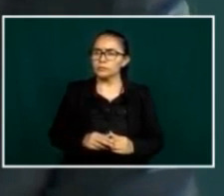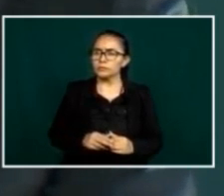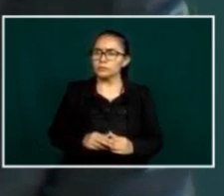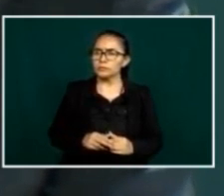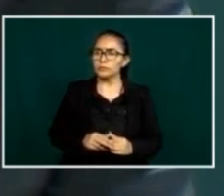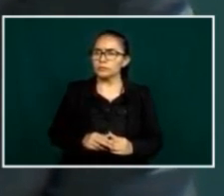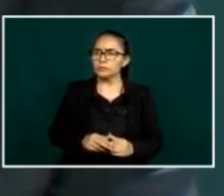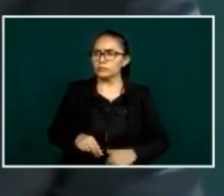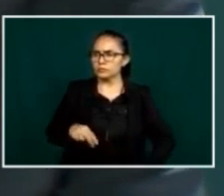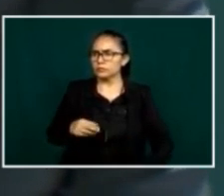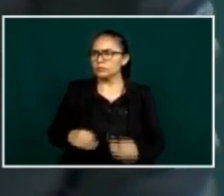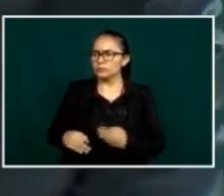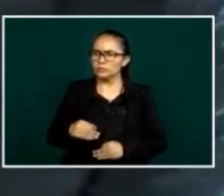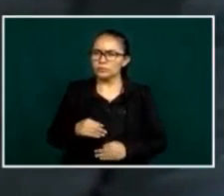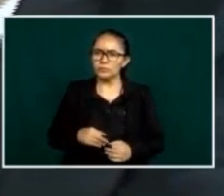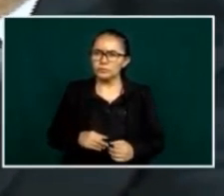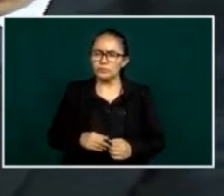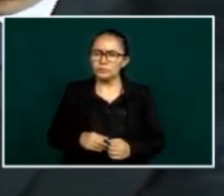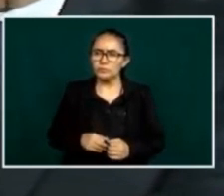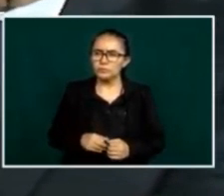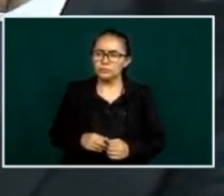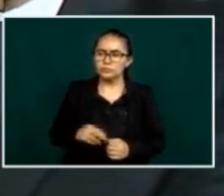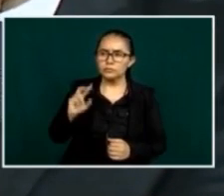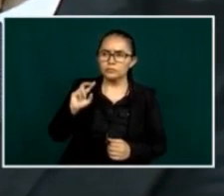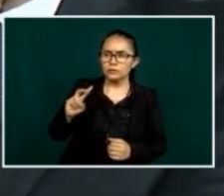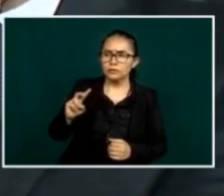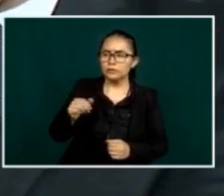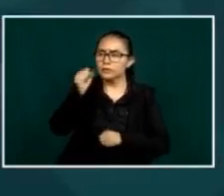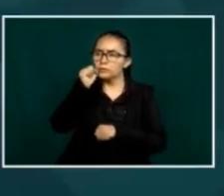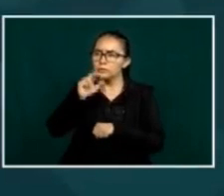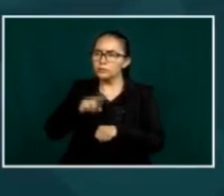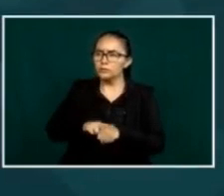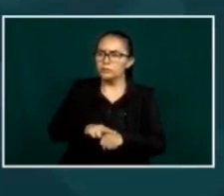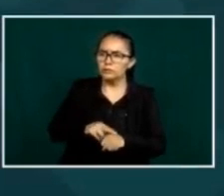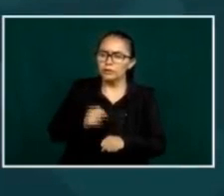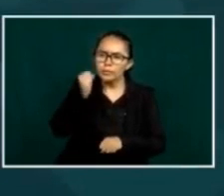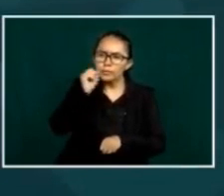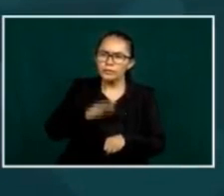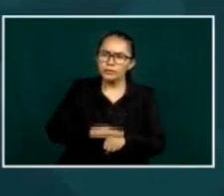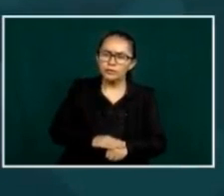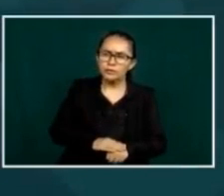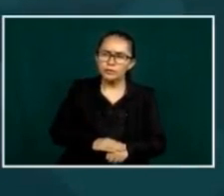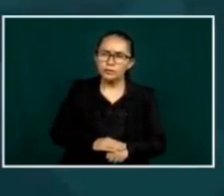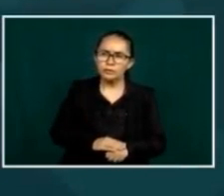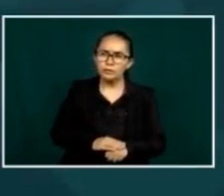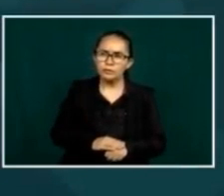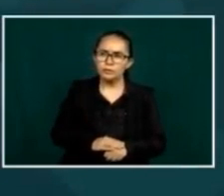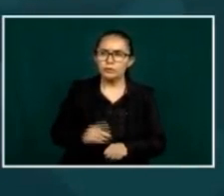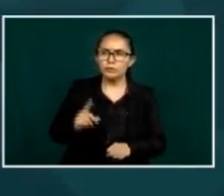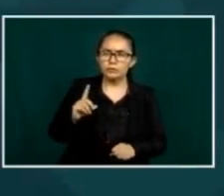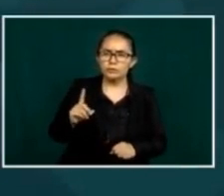I sent to the administration of Infonavit